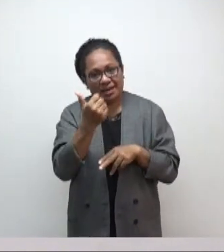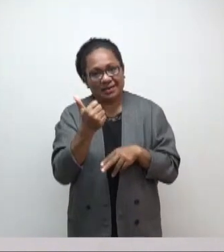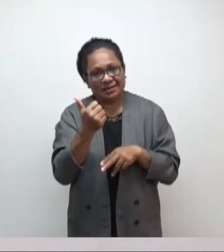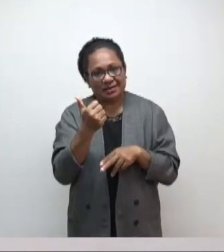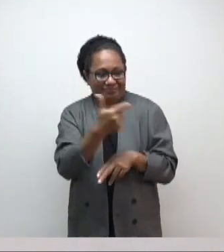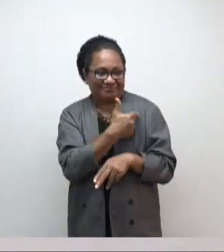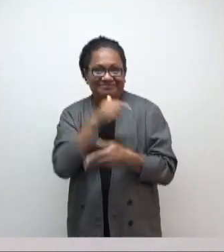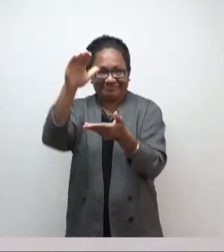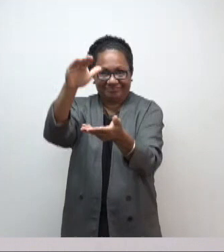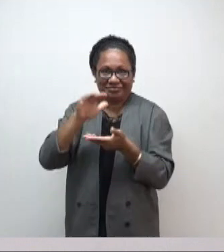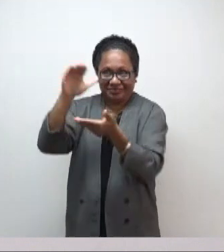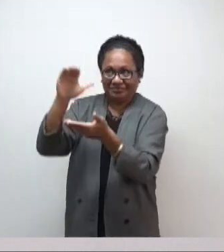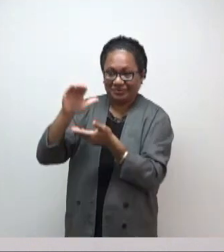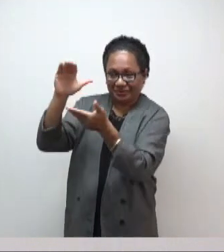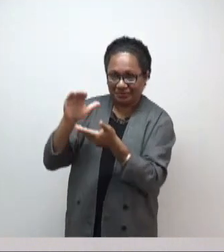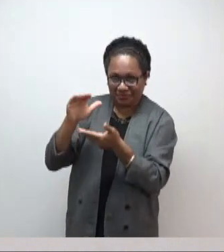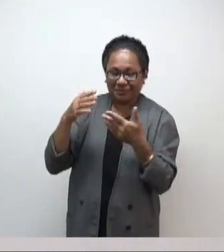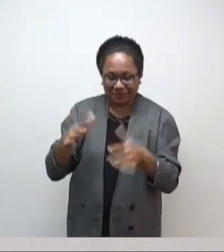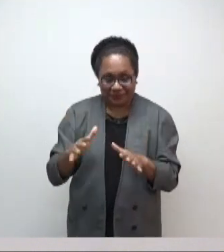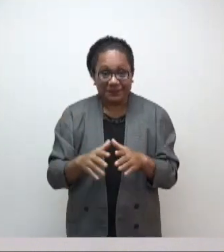Now let's talk about what's changing.